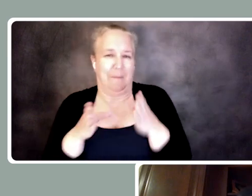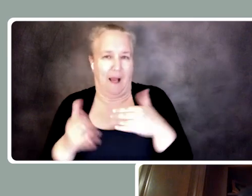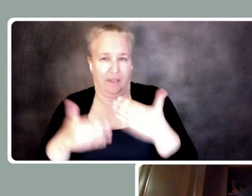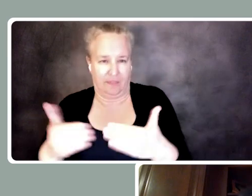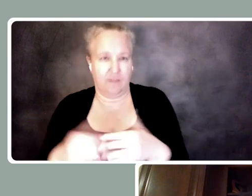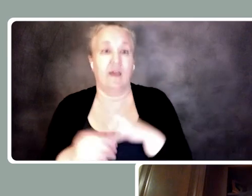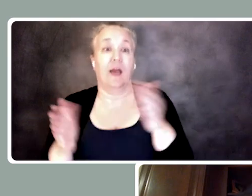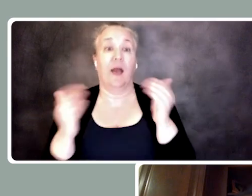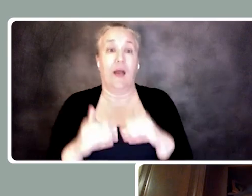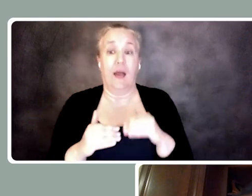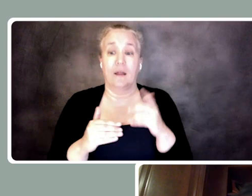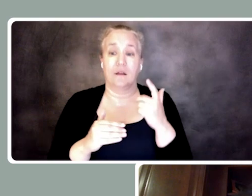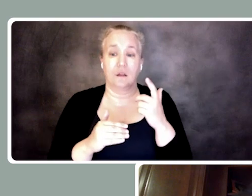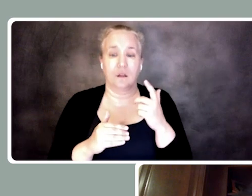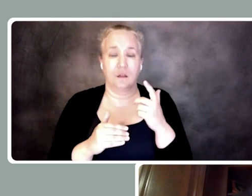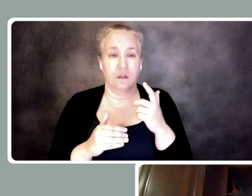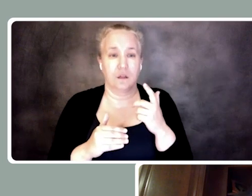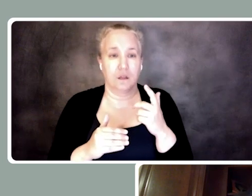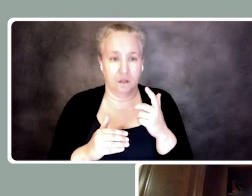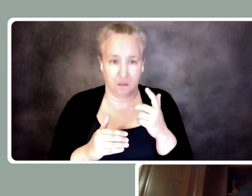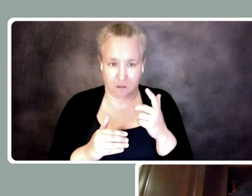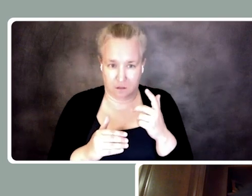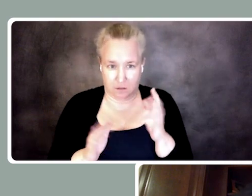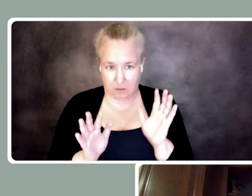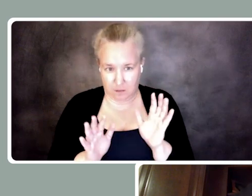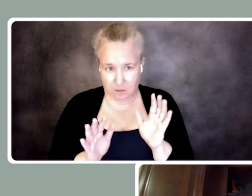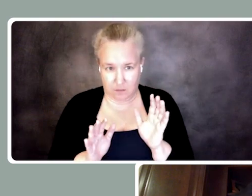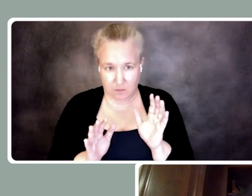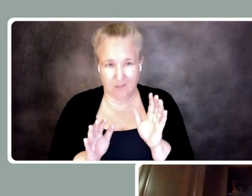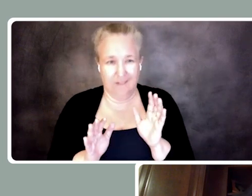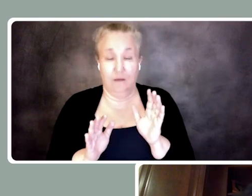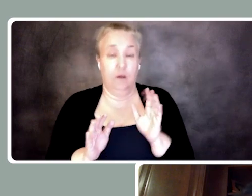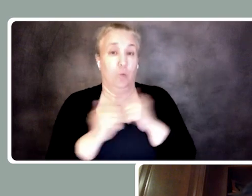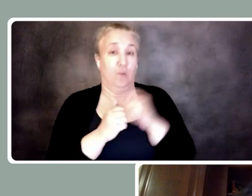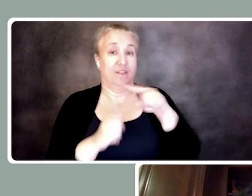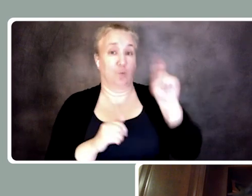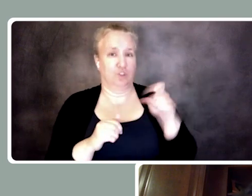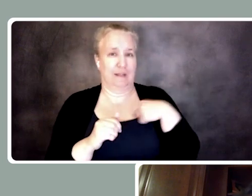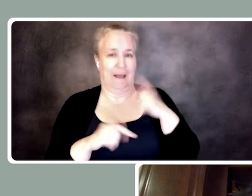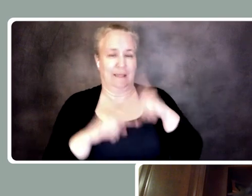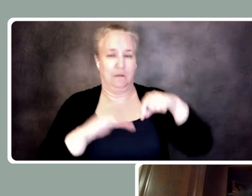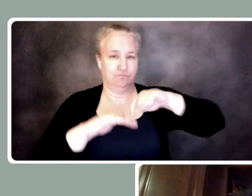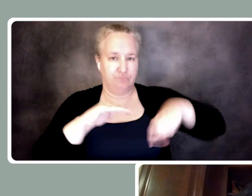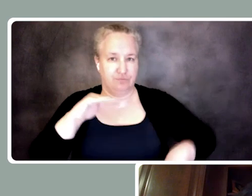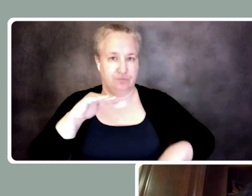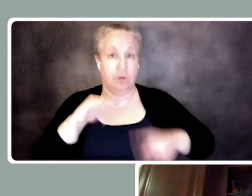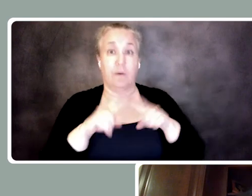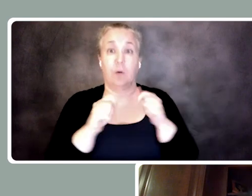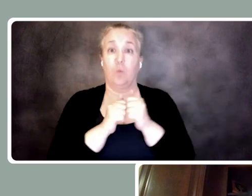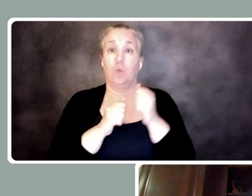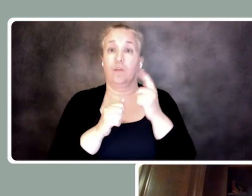last thing, just before, IV chemotherapies, I'm not going into a deep dive with this question, but in the right patient